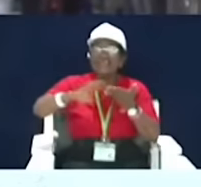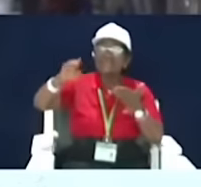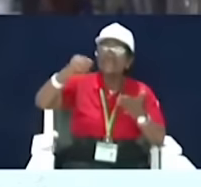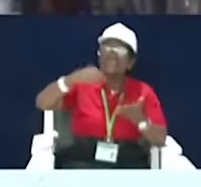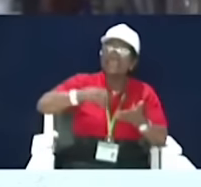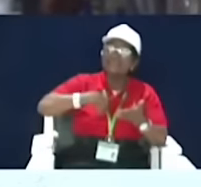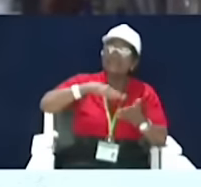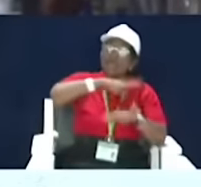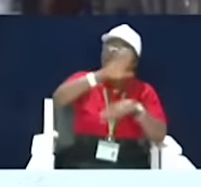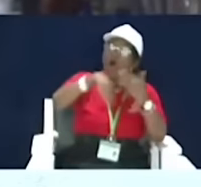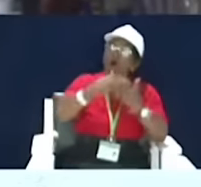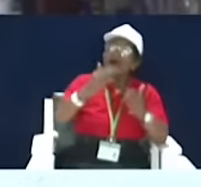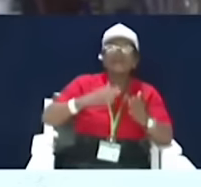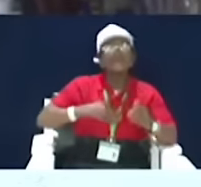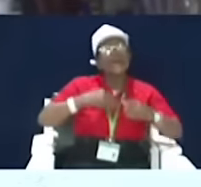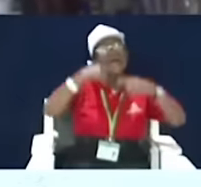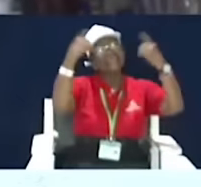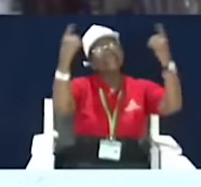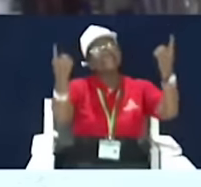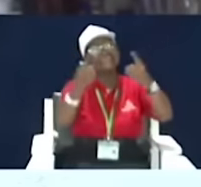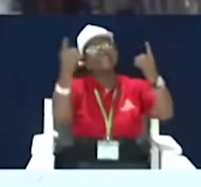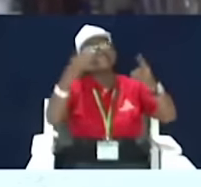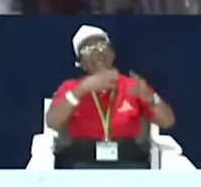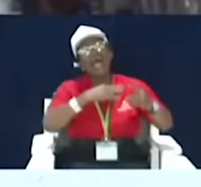He has